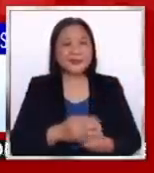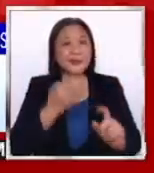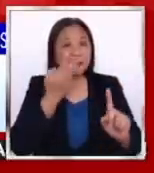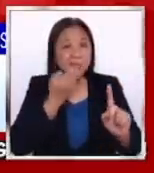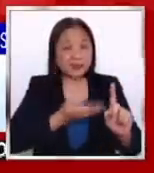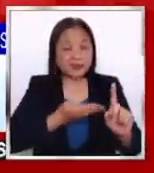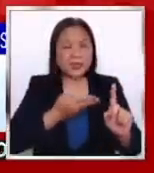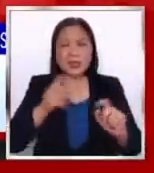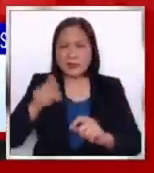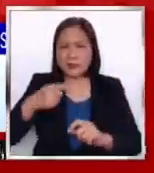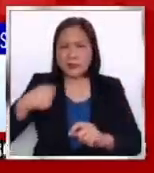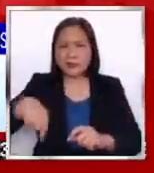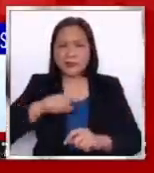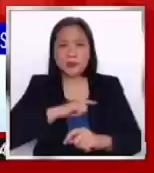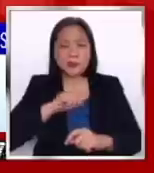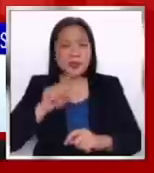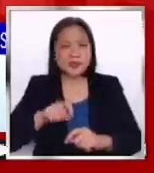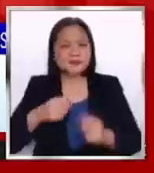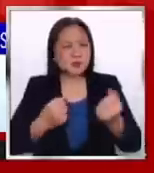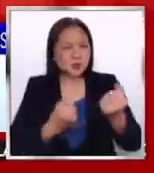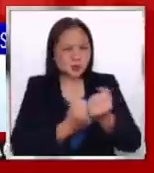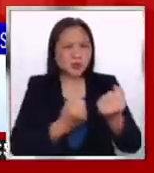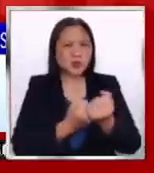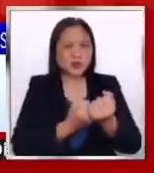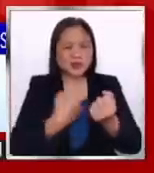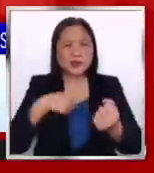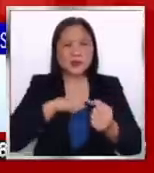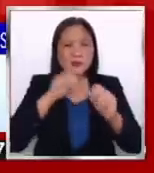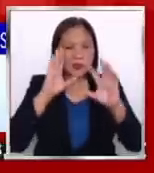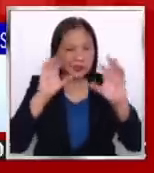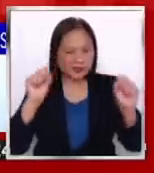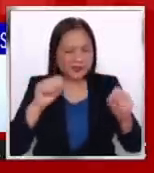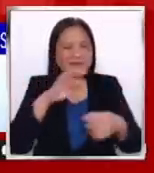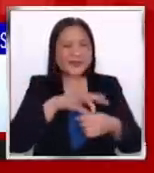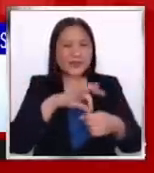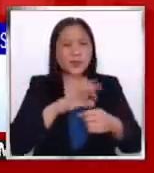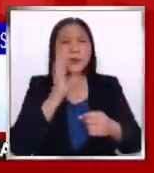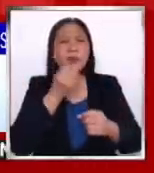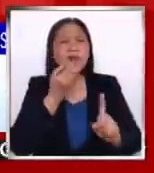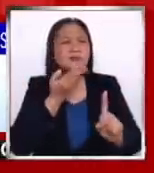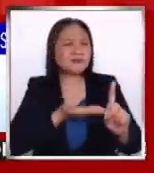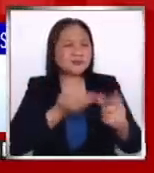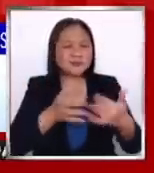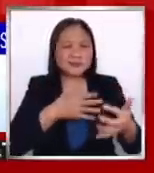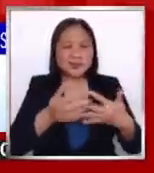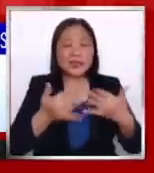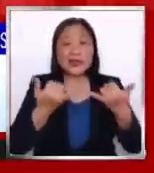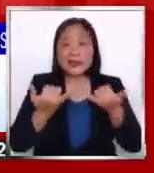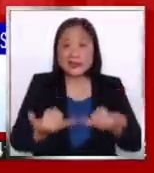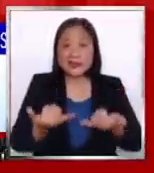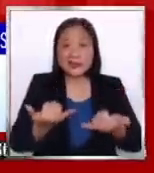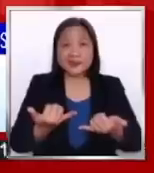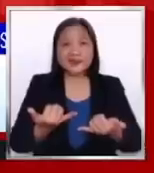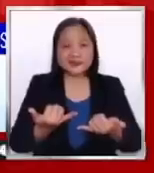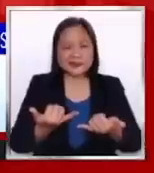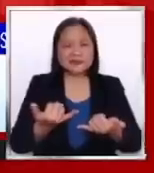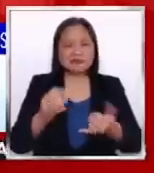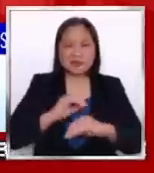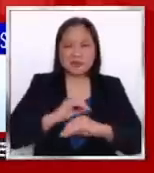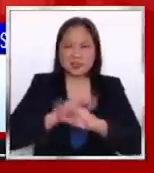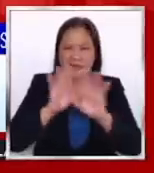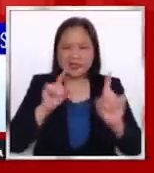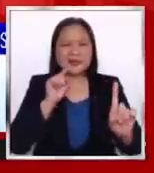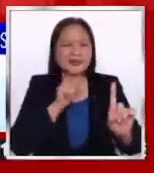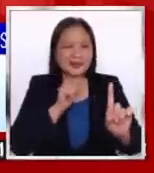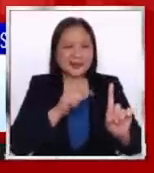should rally behind our president-elect. Kung sino man siya, at sa pagkakataw ito, lumilinaw, tila si